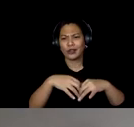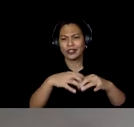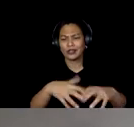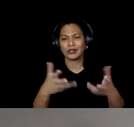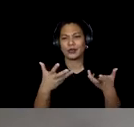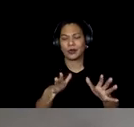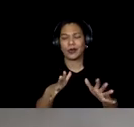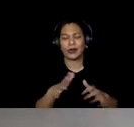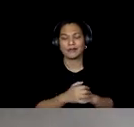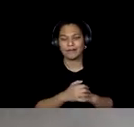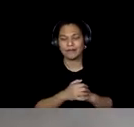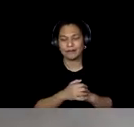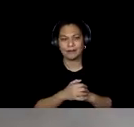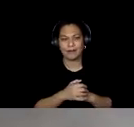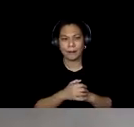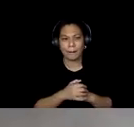to watch your videos.